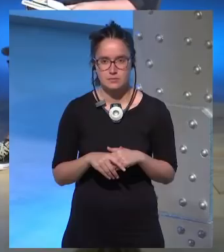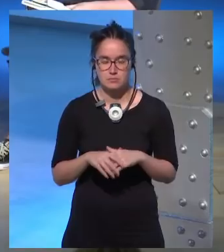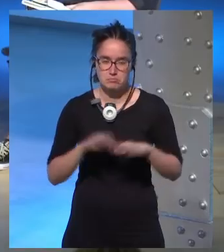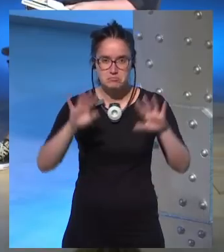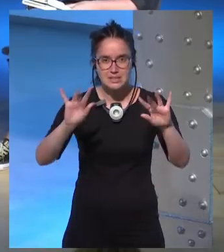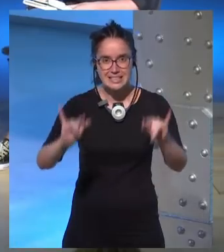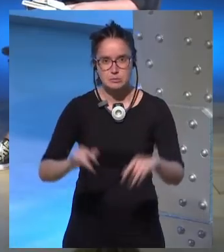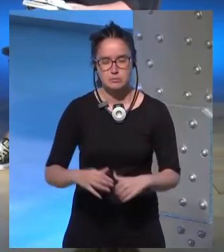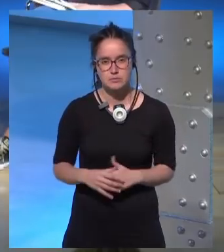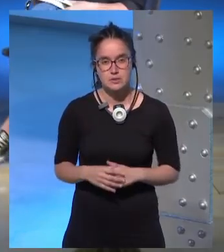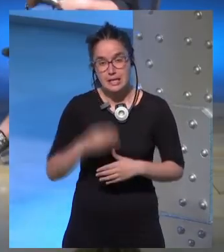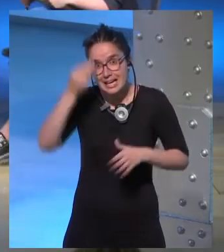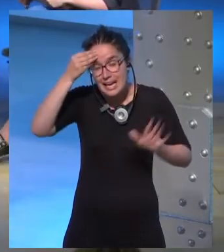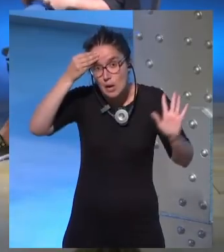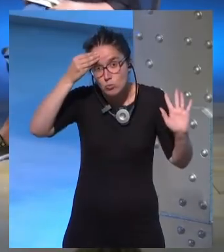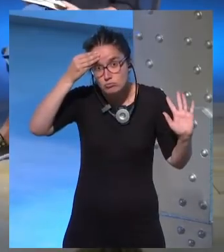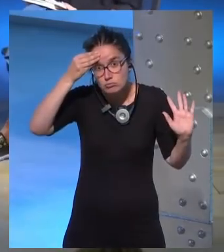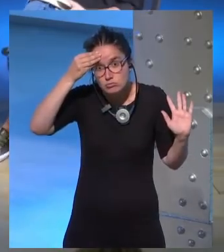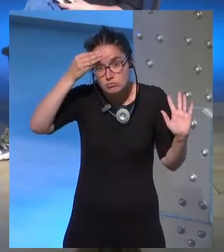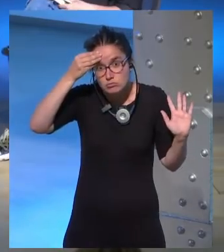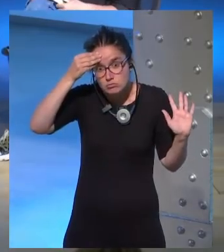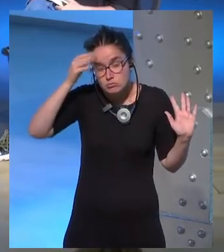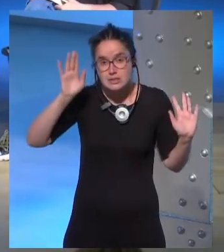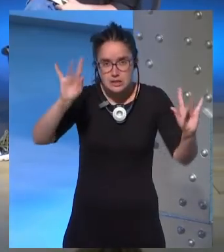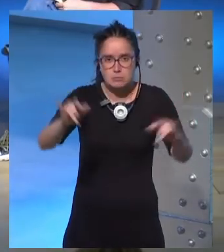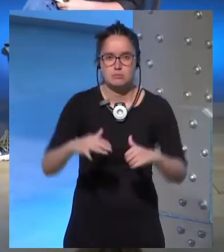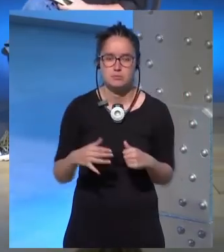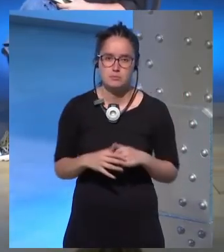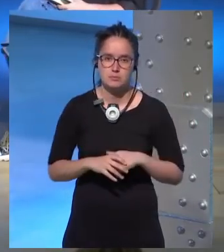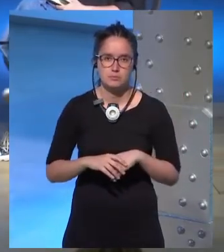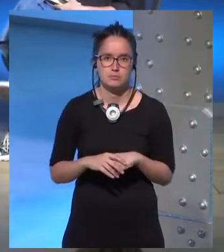Yes, I think. Yes.